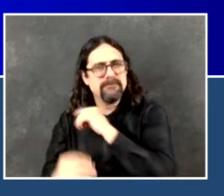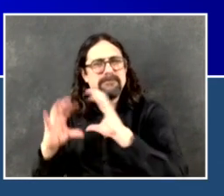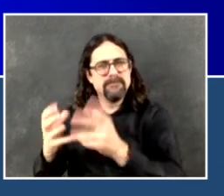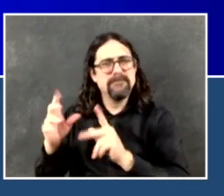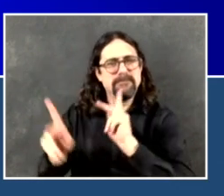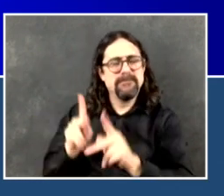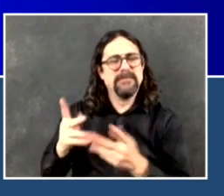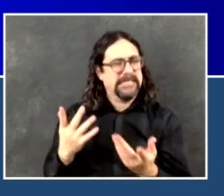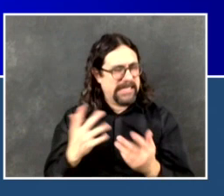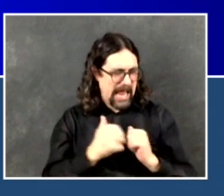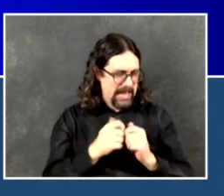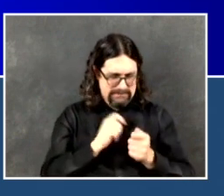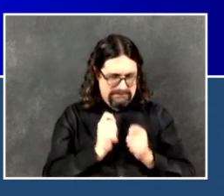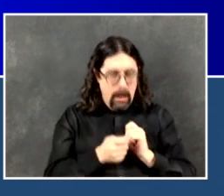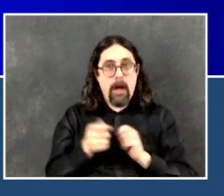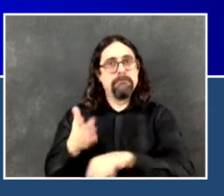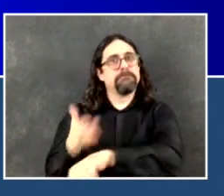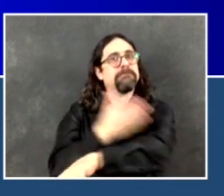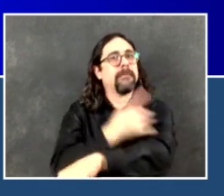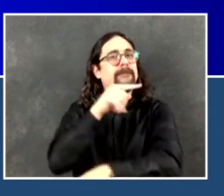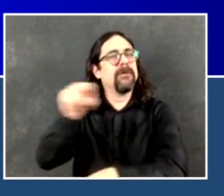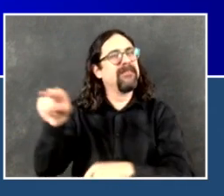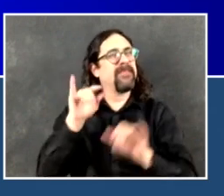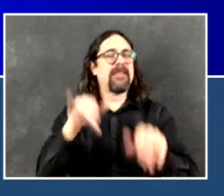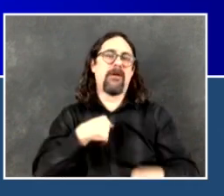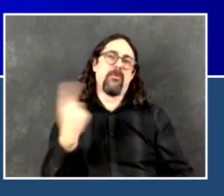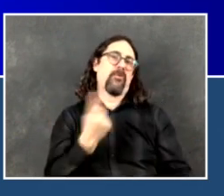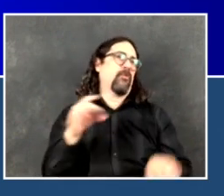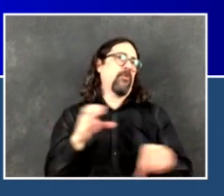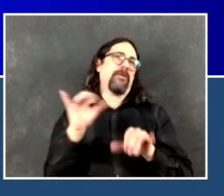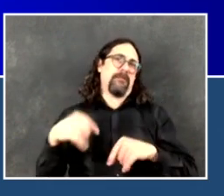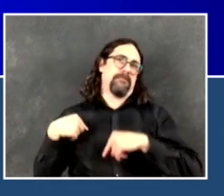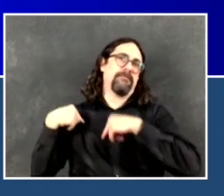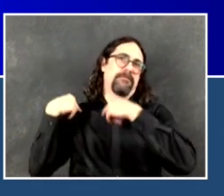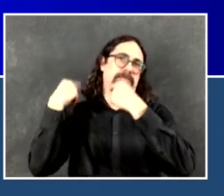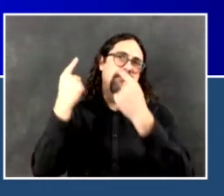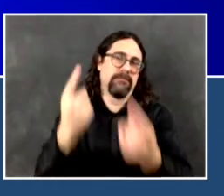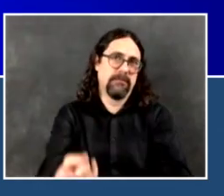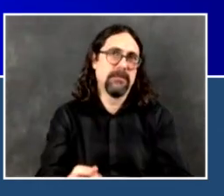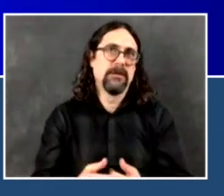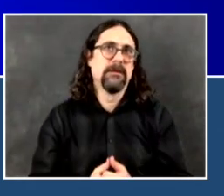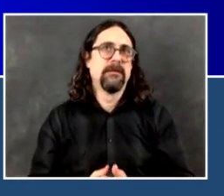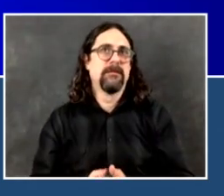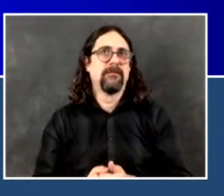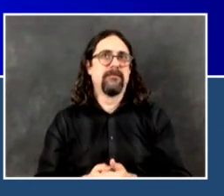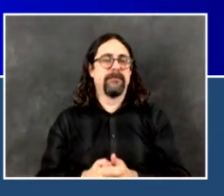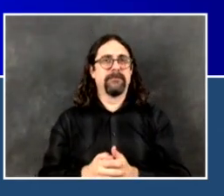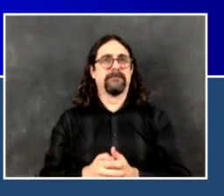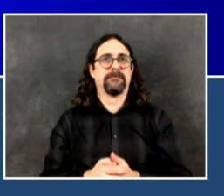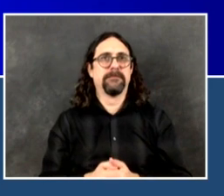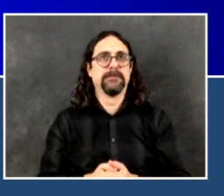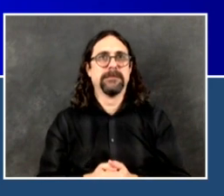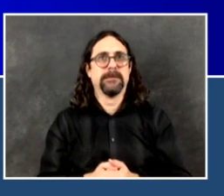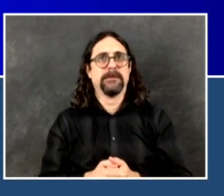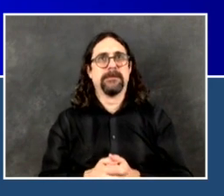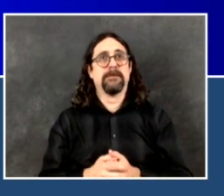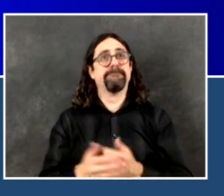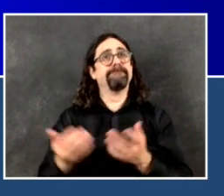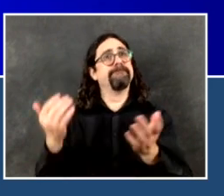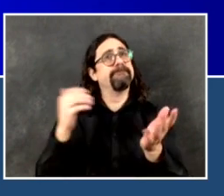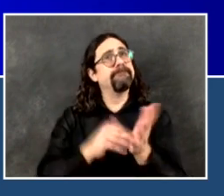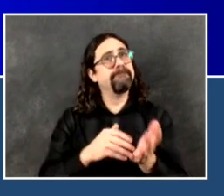their family reality, their economic reality, the only comparison is the Great Depression. And I heard those stories from my